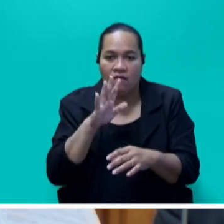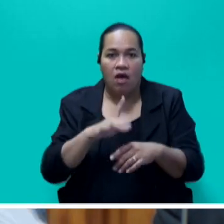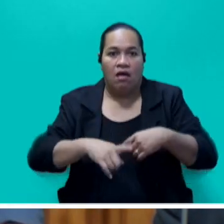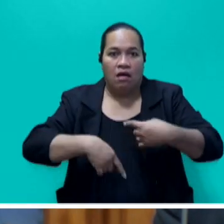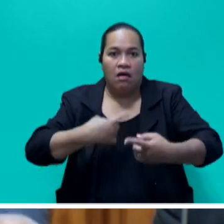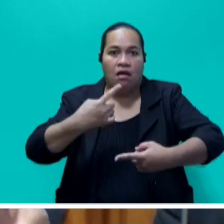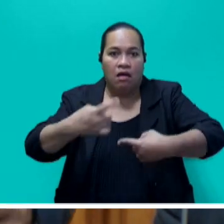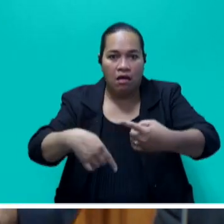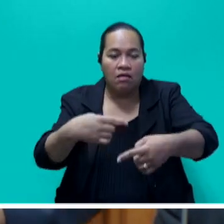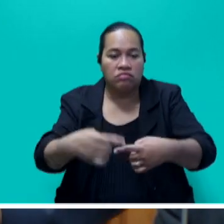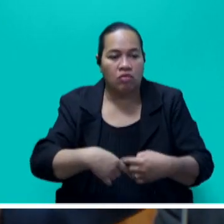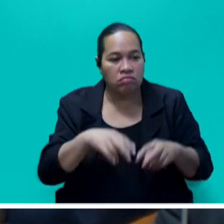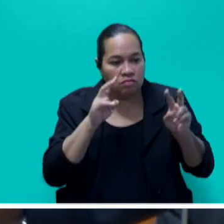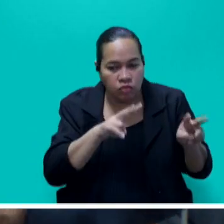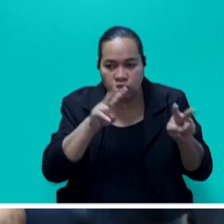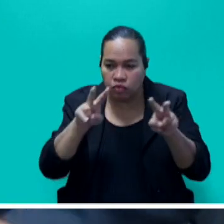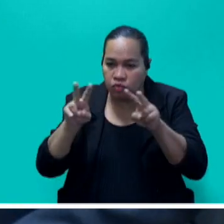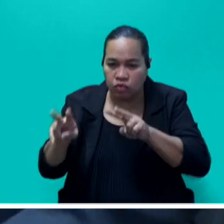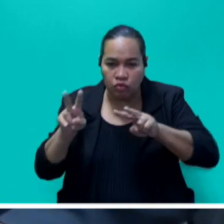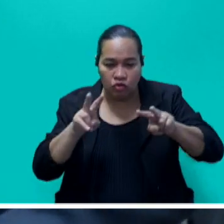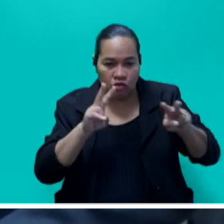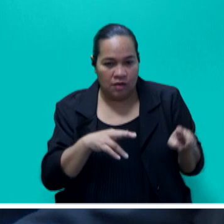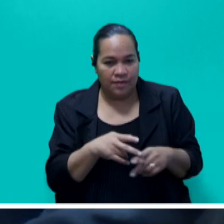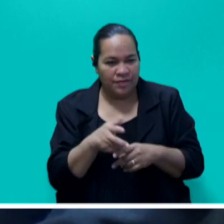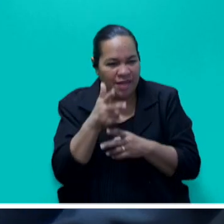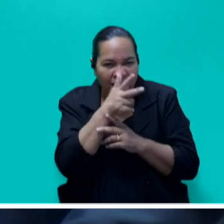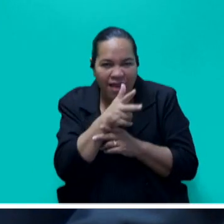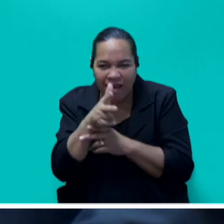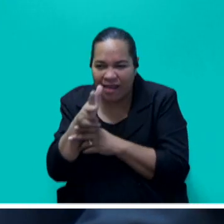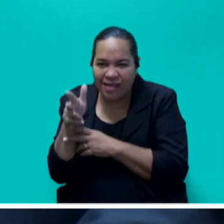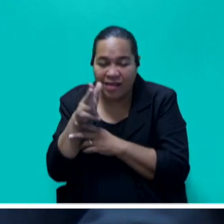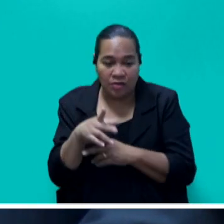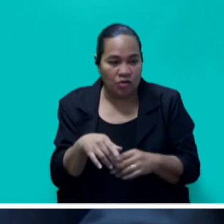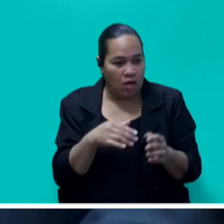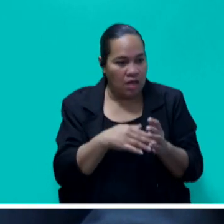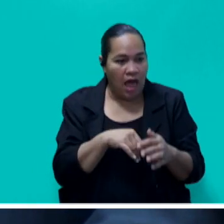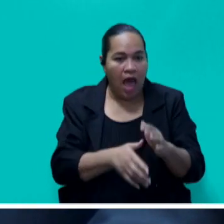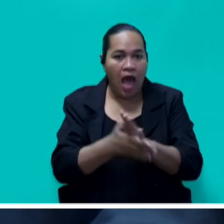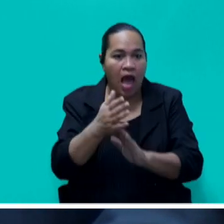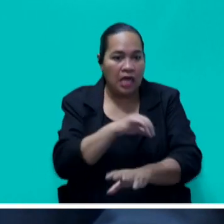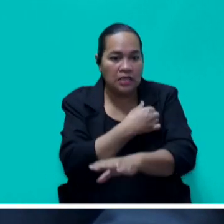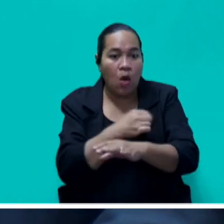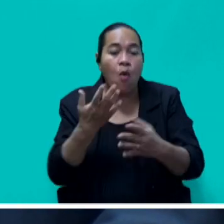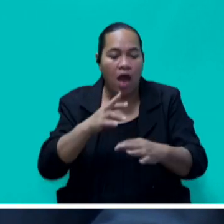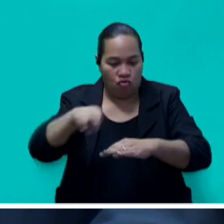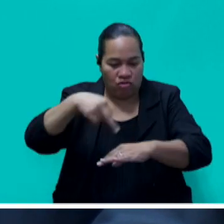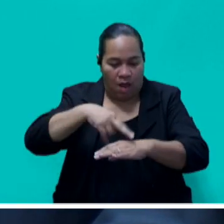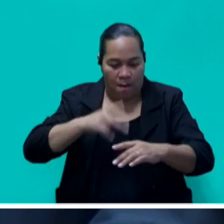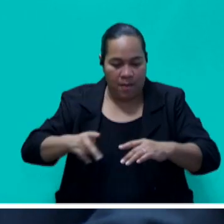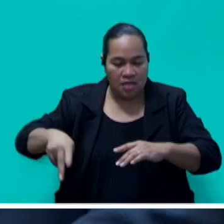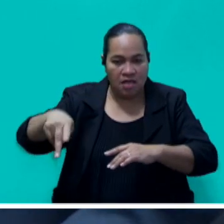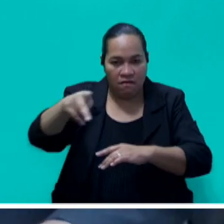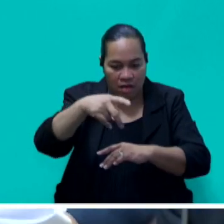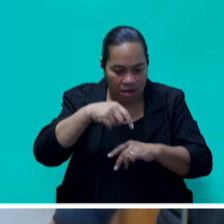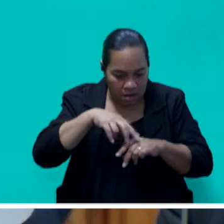year. These surveillance operations cover the EEZ and high seas in the Pacific region and use